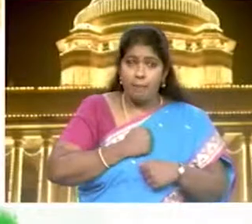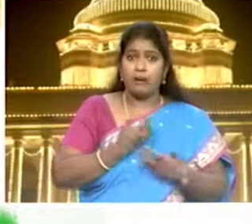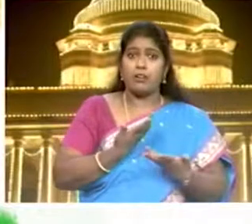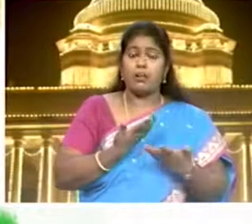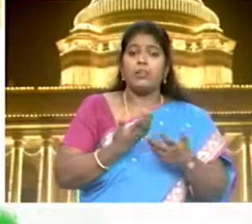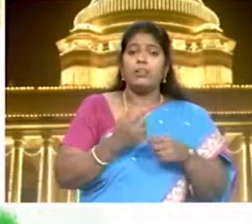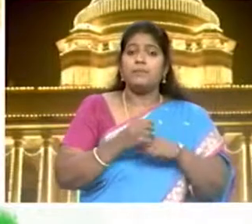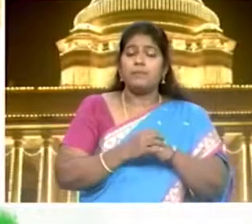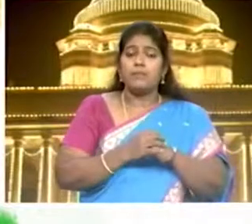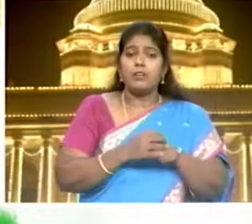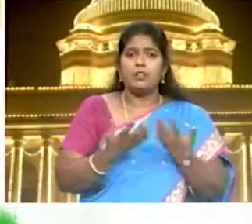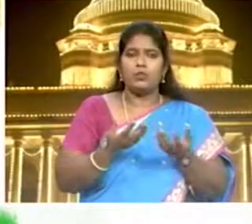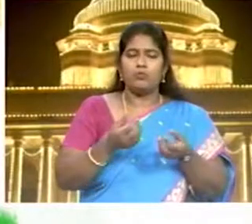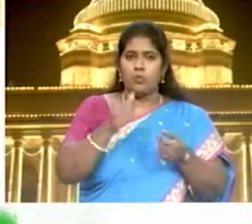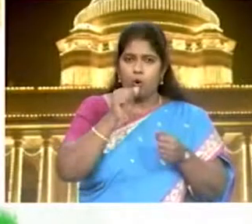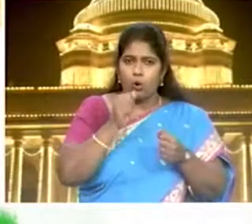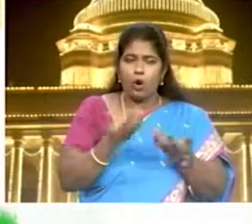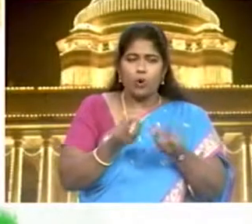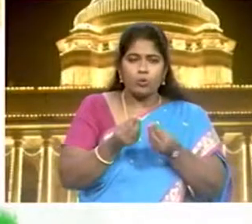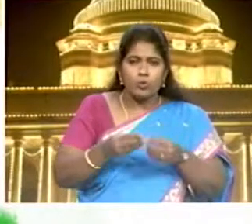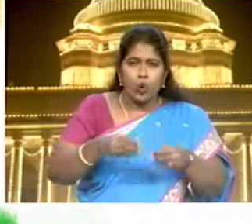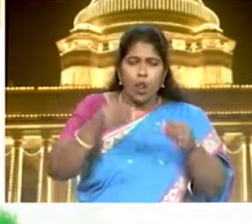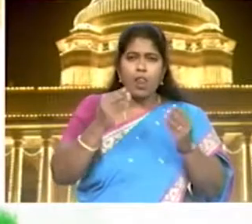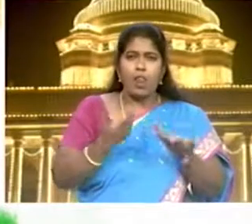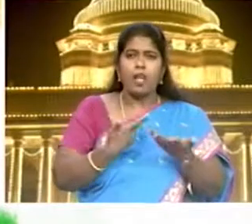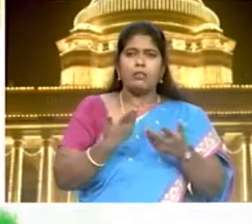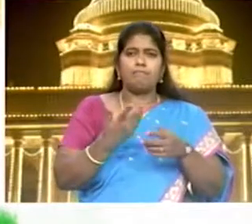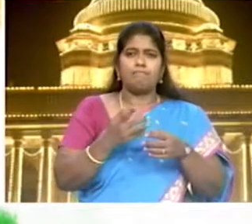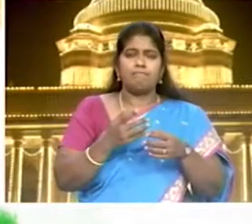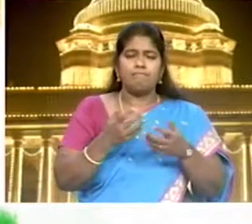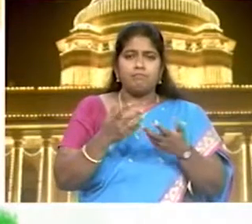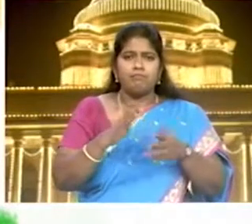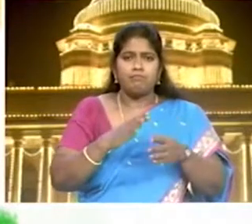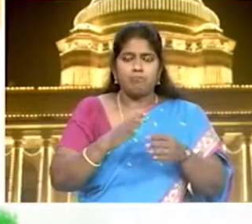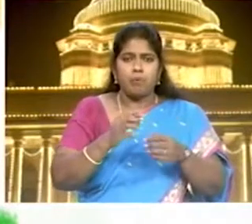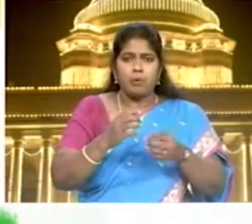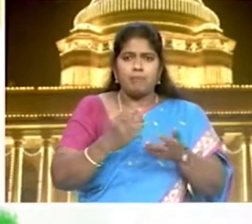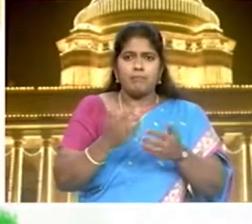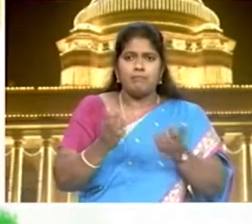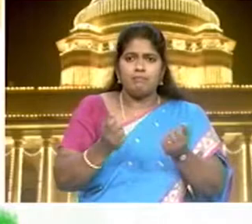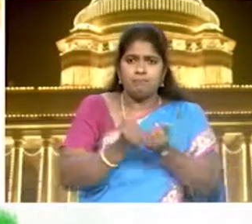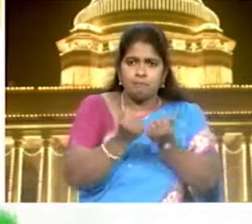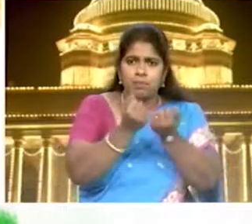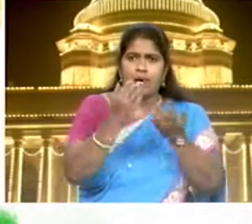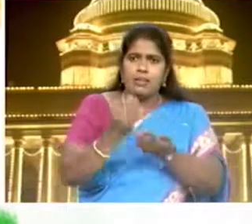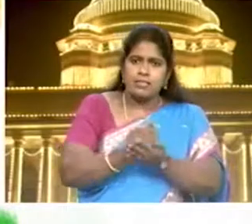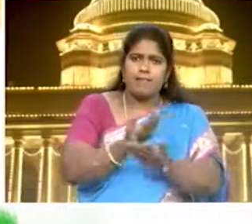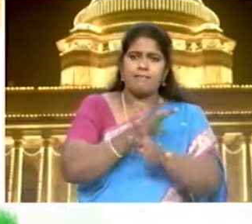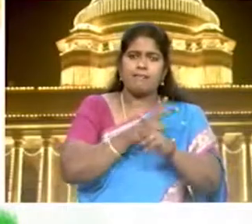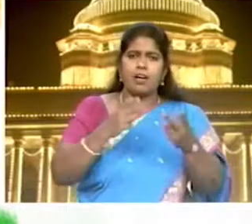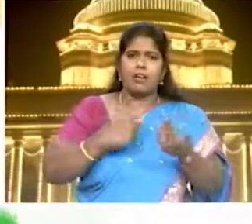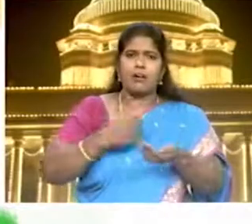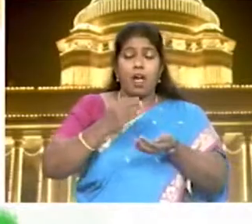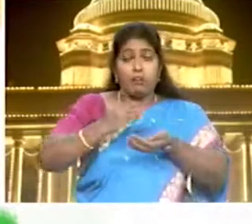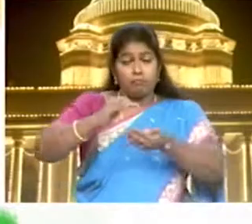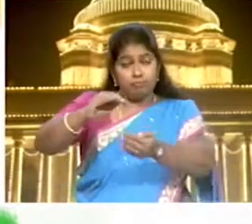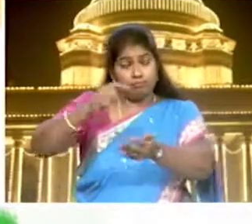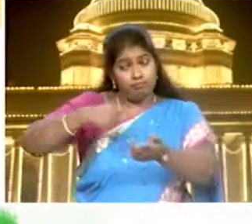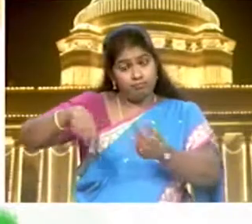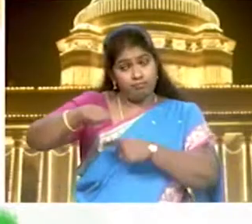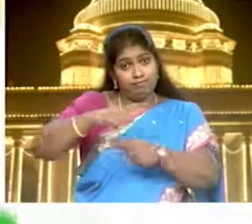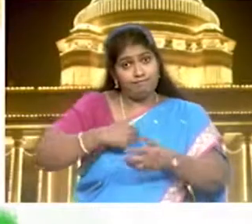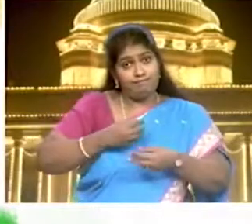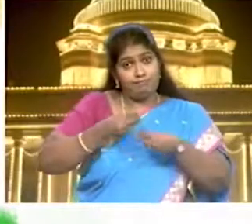soil, and biodiversity is our duty towards our children. Caring for Mother Nature has been part